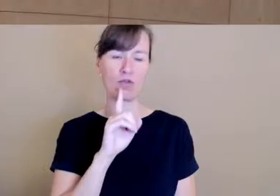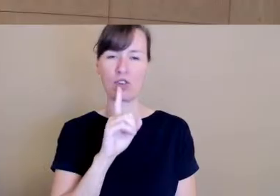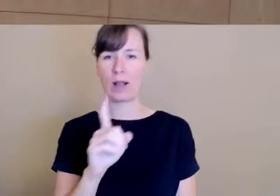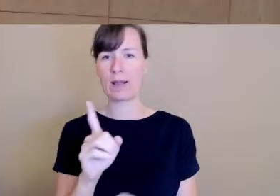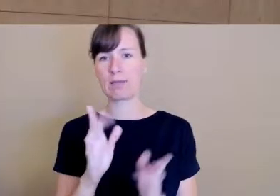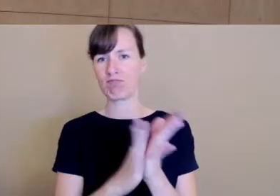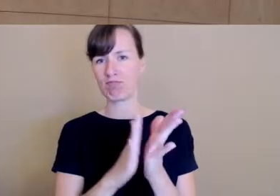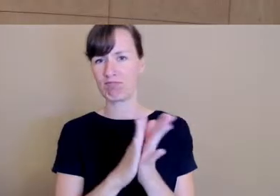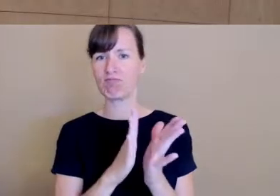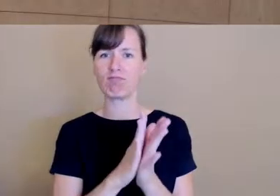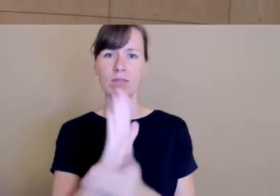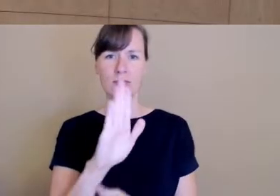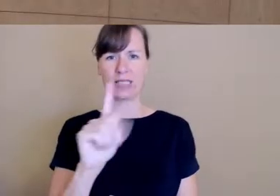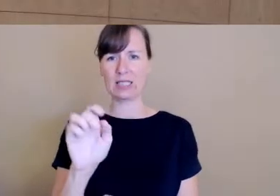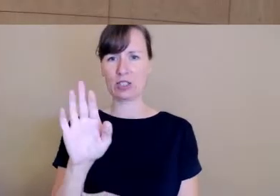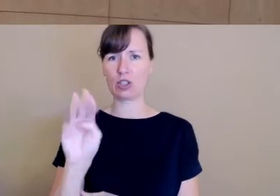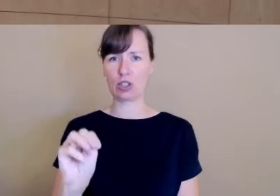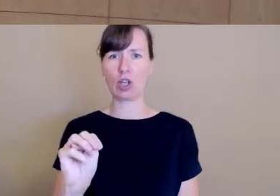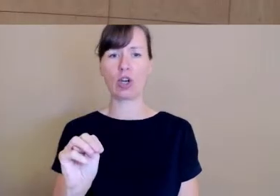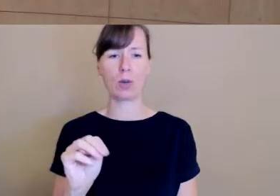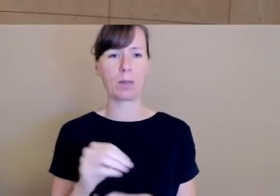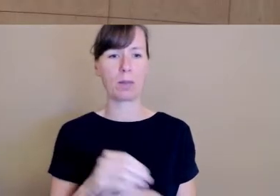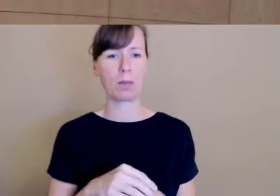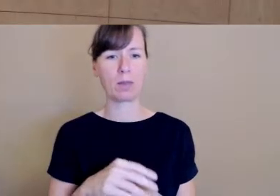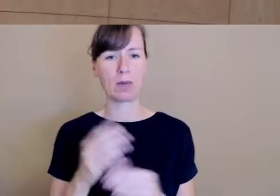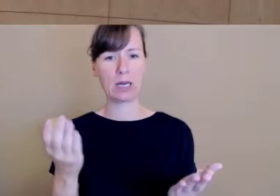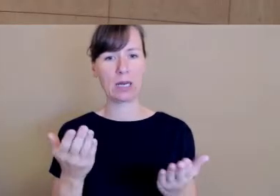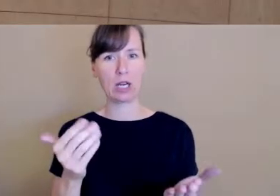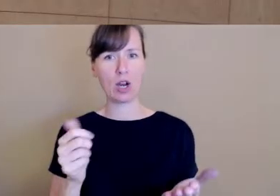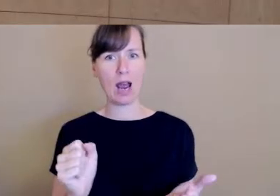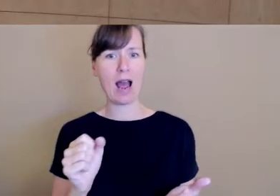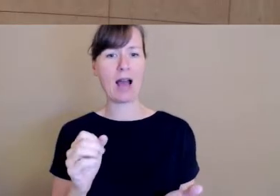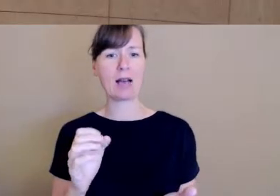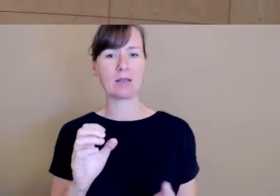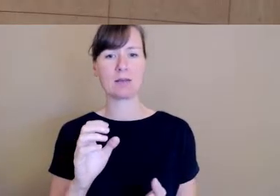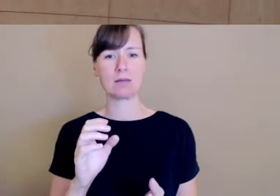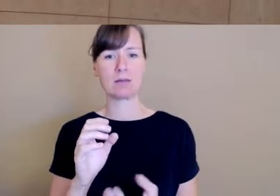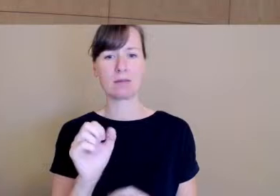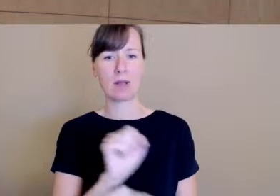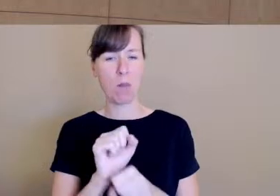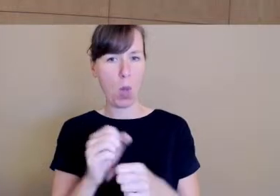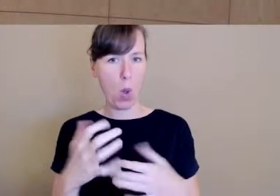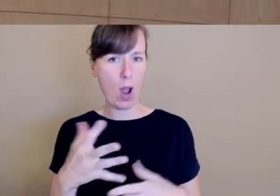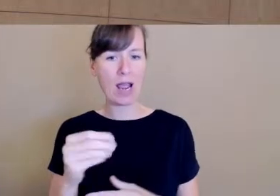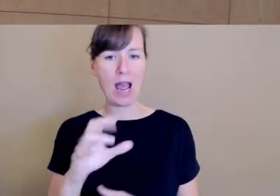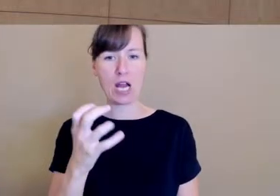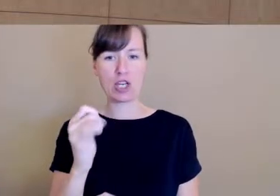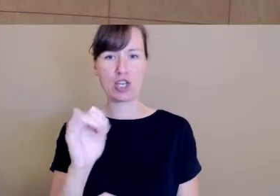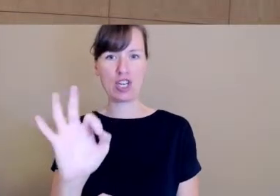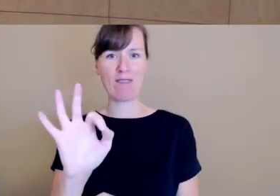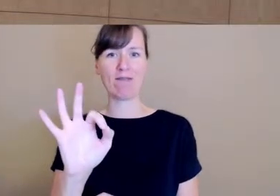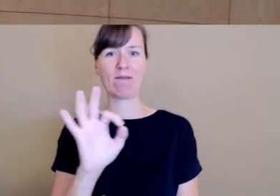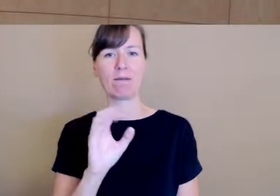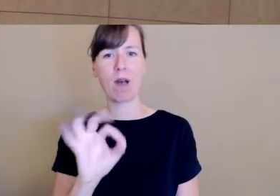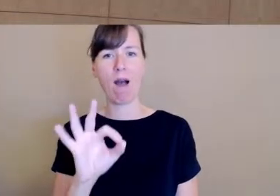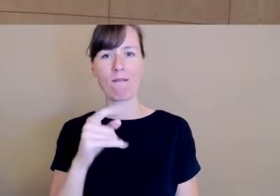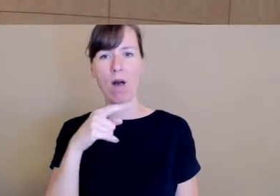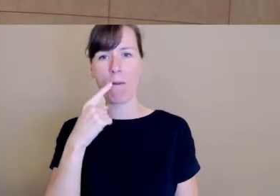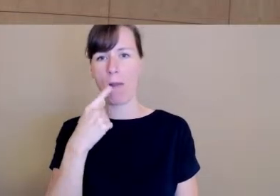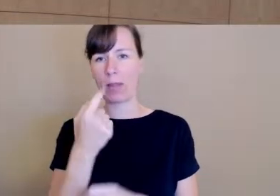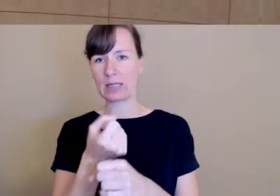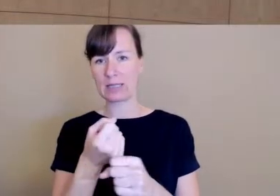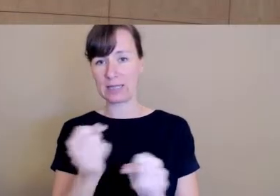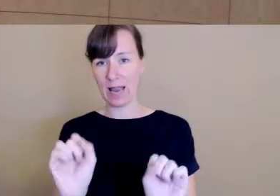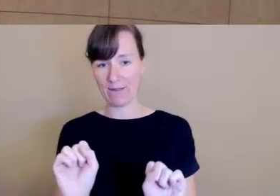here as an official employee and chief of public safety, but also a resident that lived a couple blocks from there